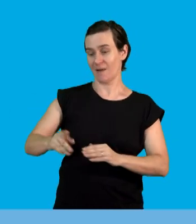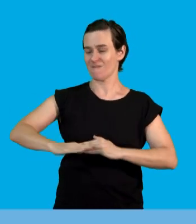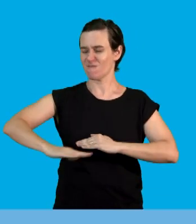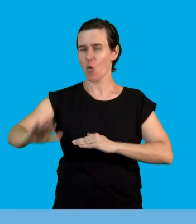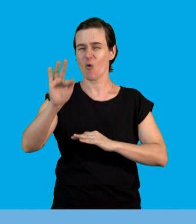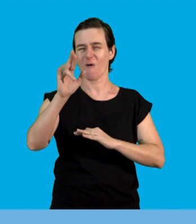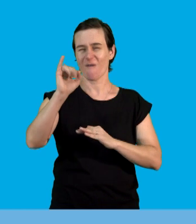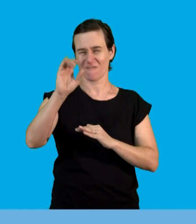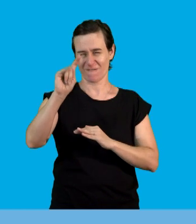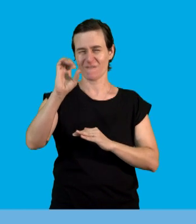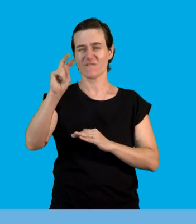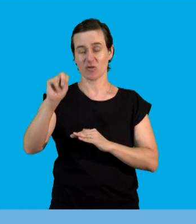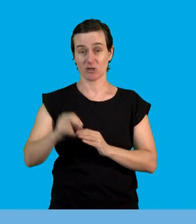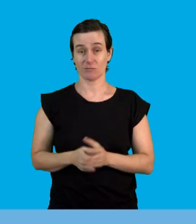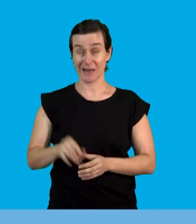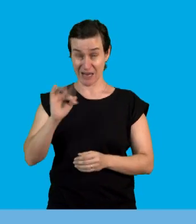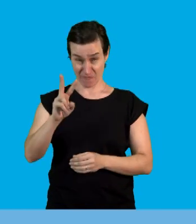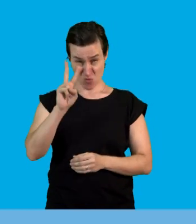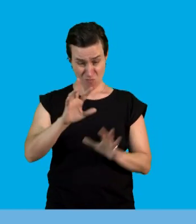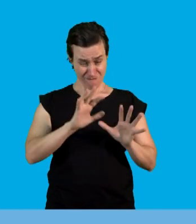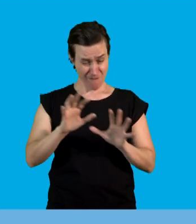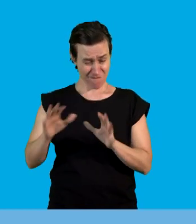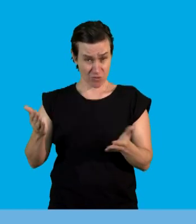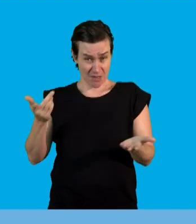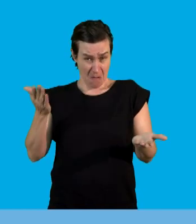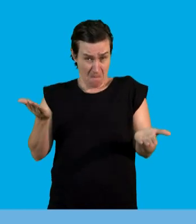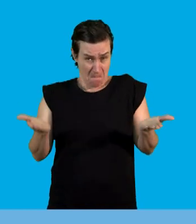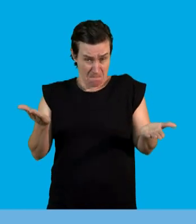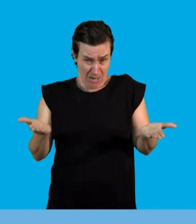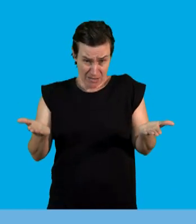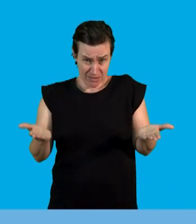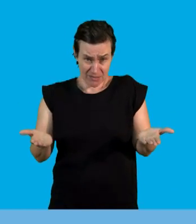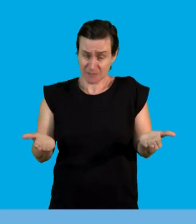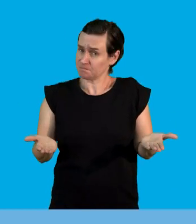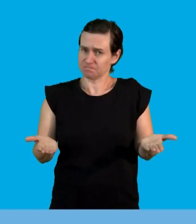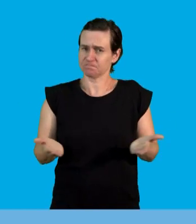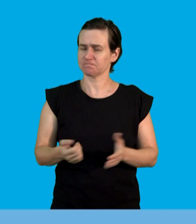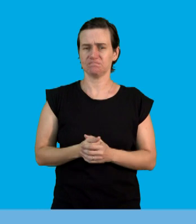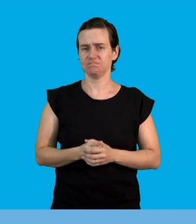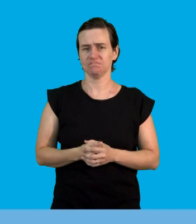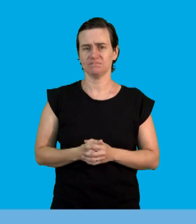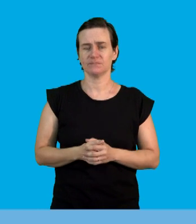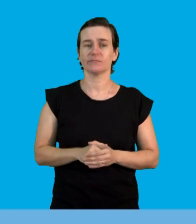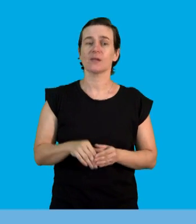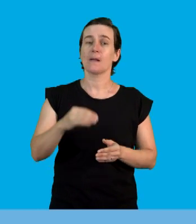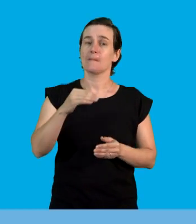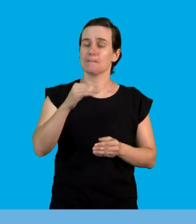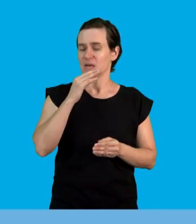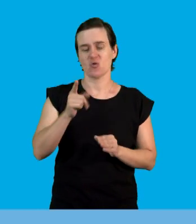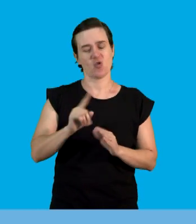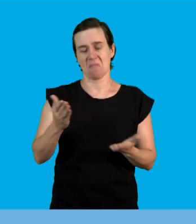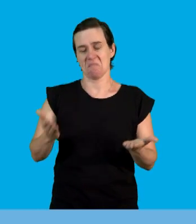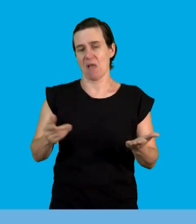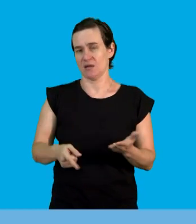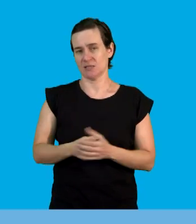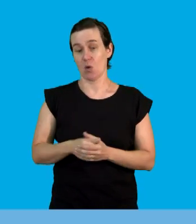the two forces, as we have said, should the two forces not be equal in magnitude, then the two forces that are acting on this object, they